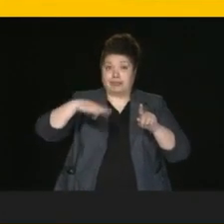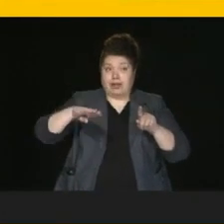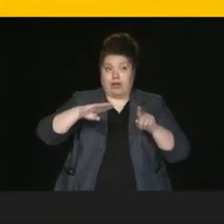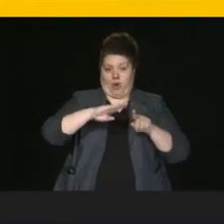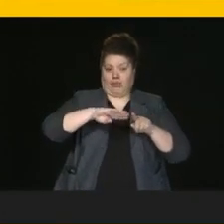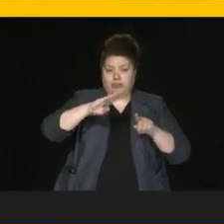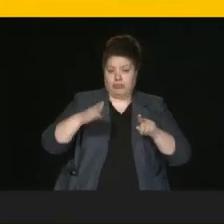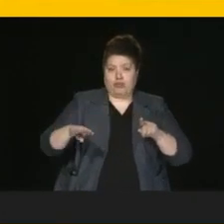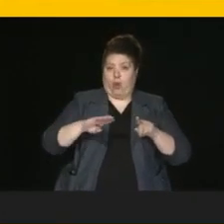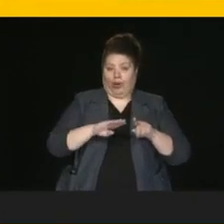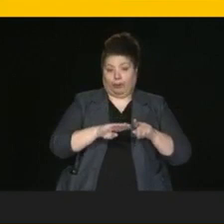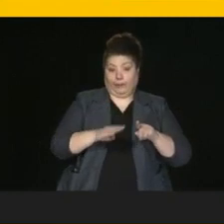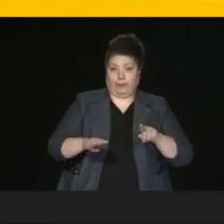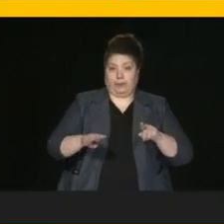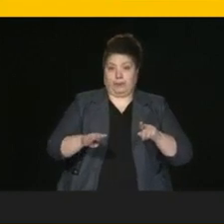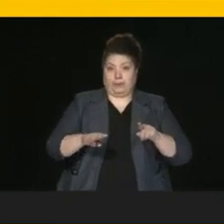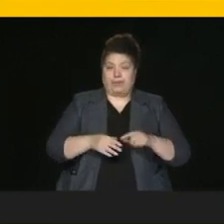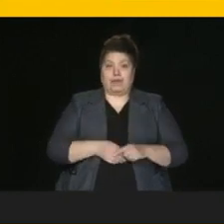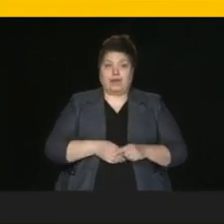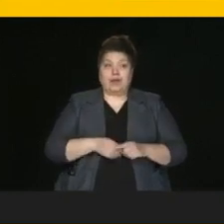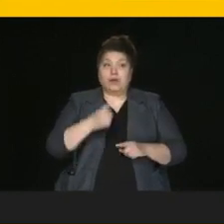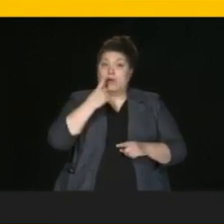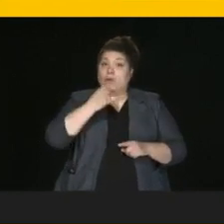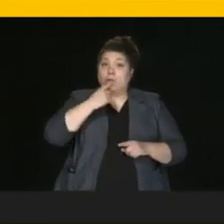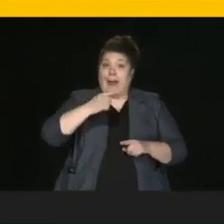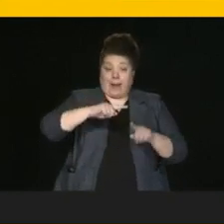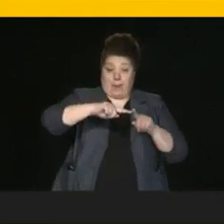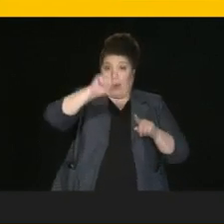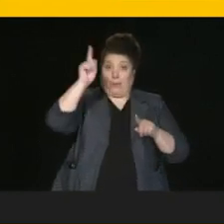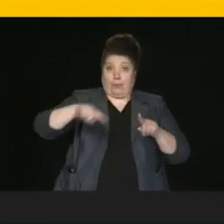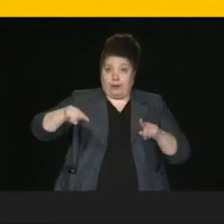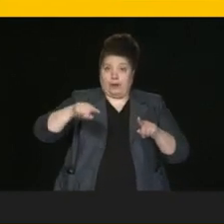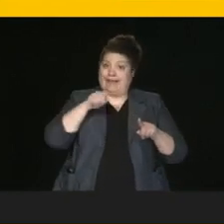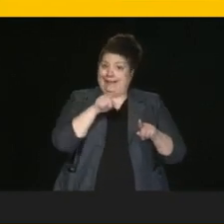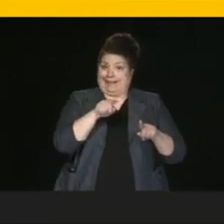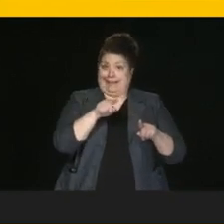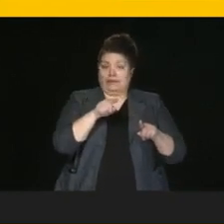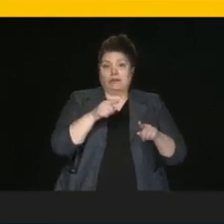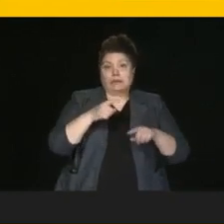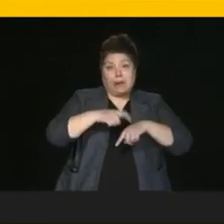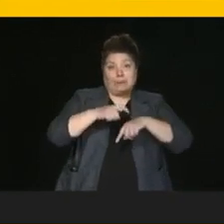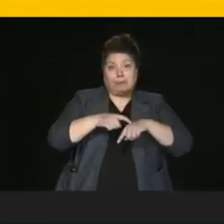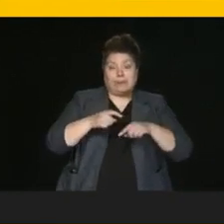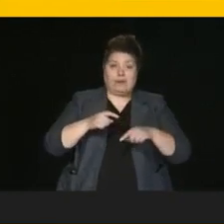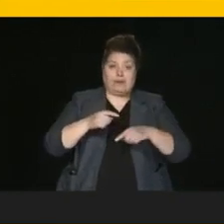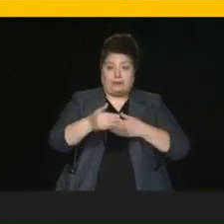The red curve with a high peak over a relatively short period of time is the no control.